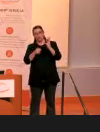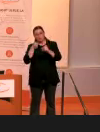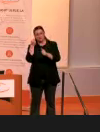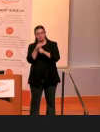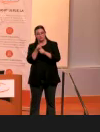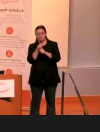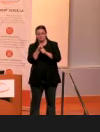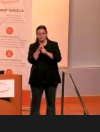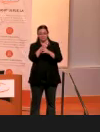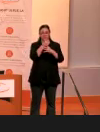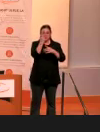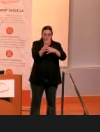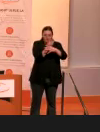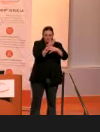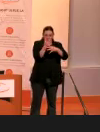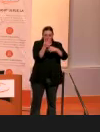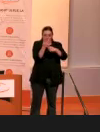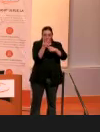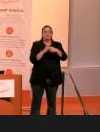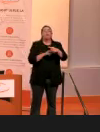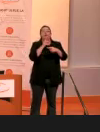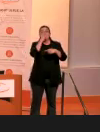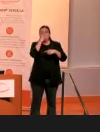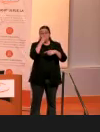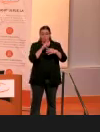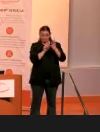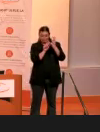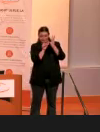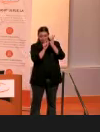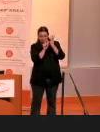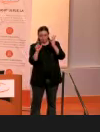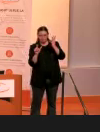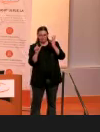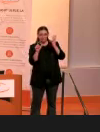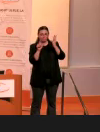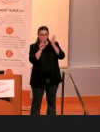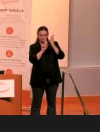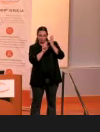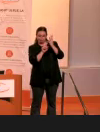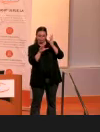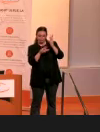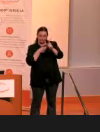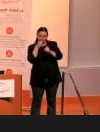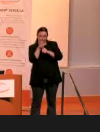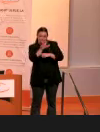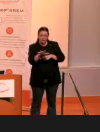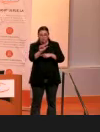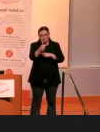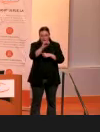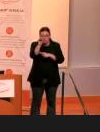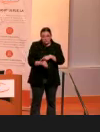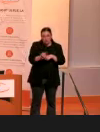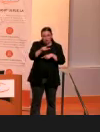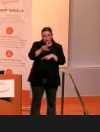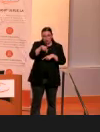one gene. And monogenic lupus is responsible for about 10% of pediatric lupus.